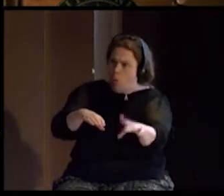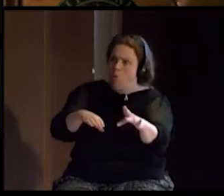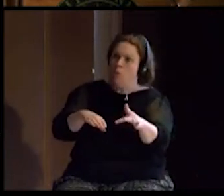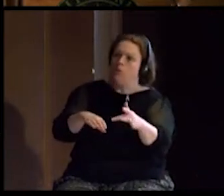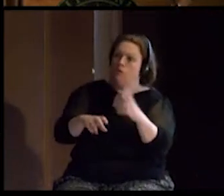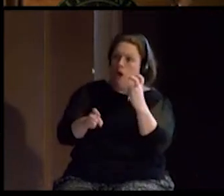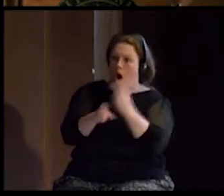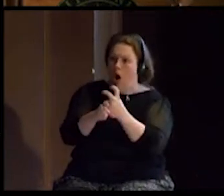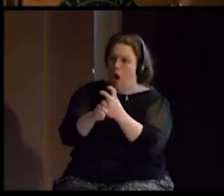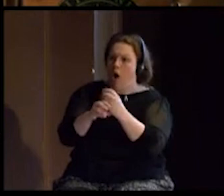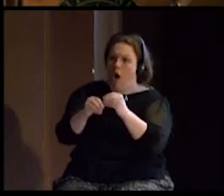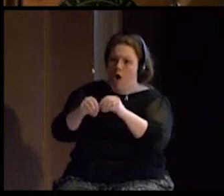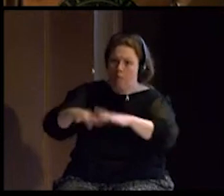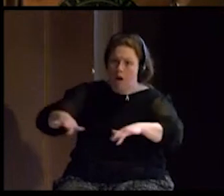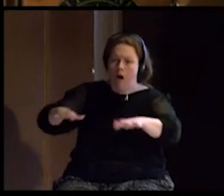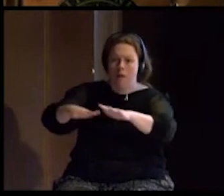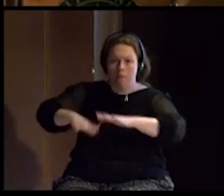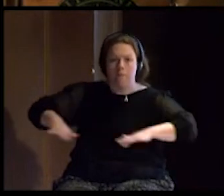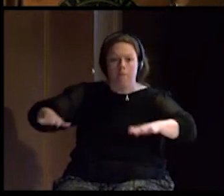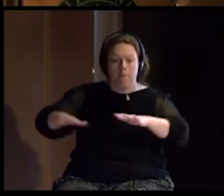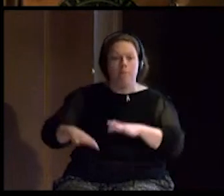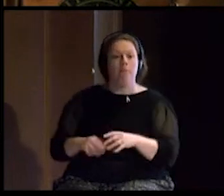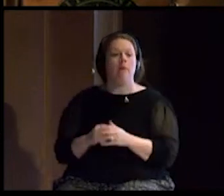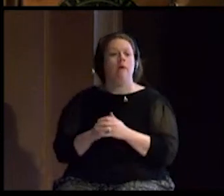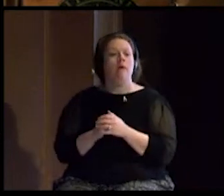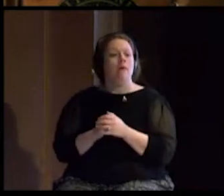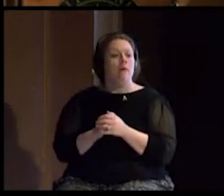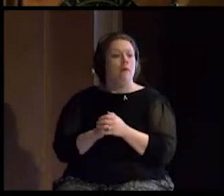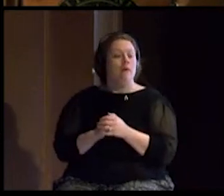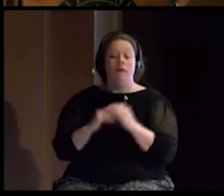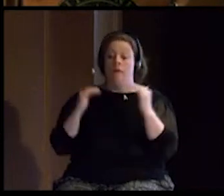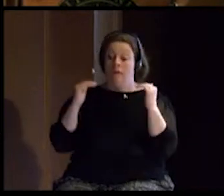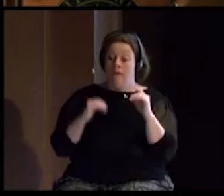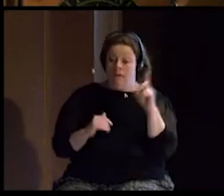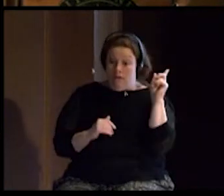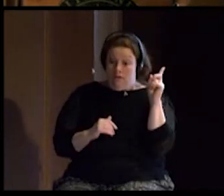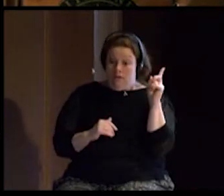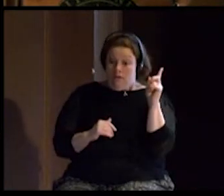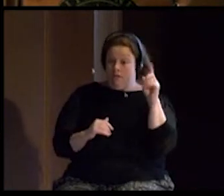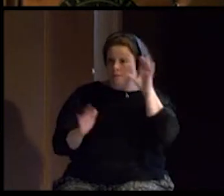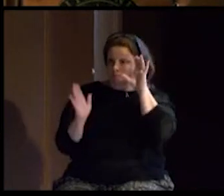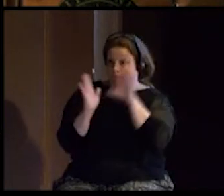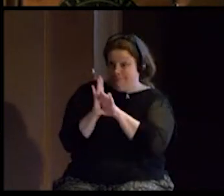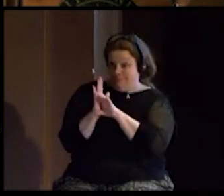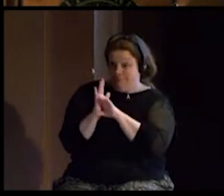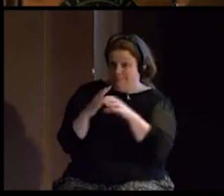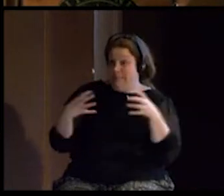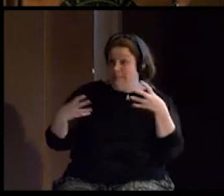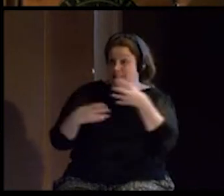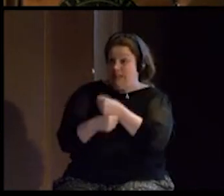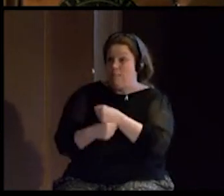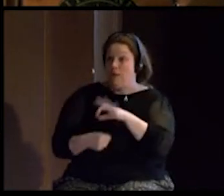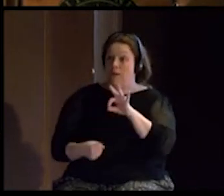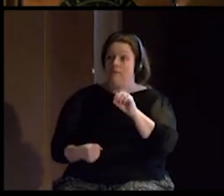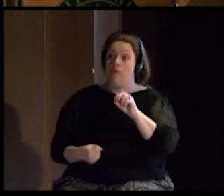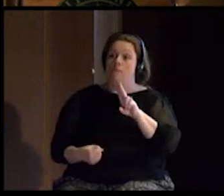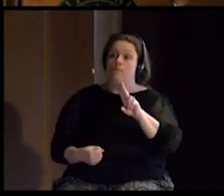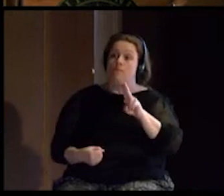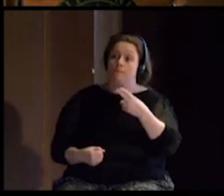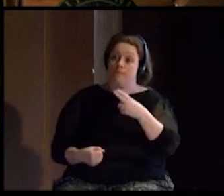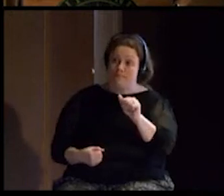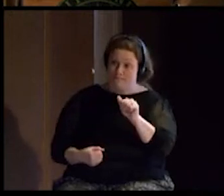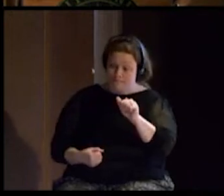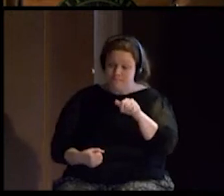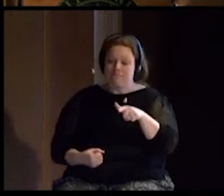reduces the amount of recruitment on our reefs. This is a figure that summarizes Fuha Bay in particular.